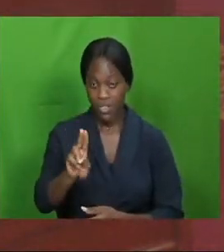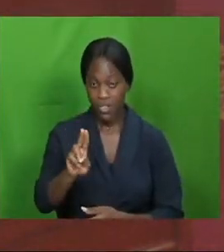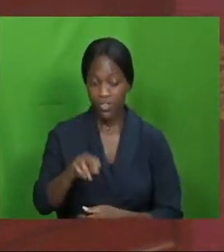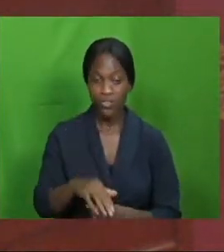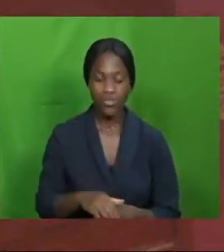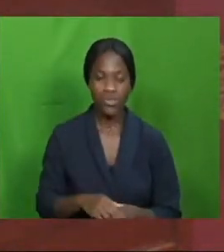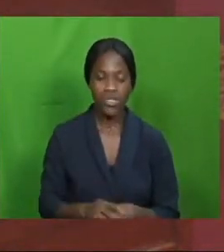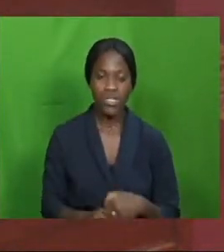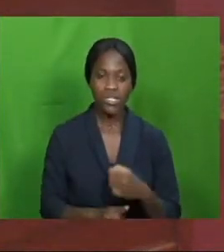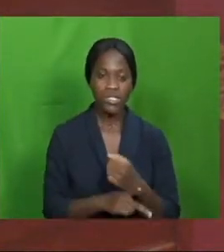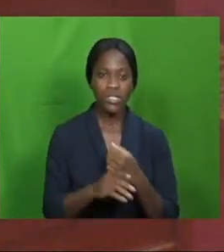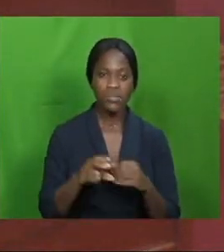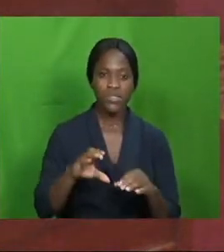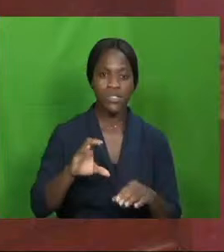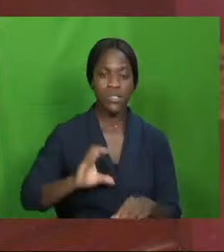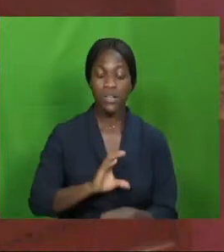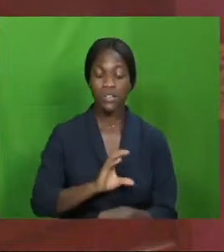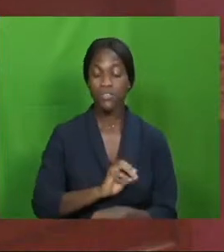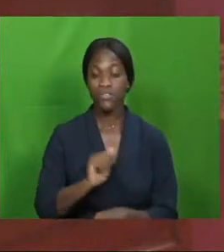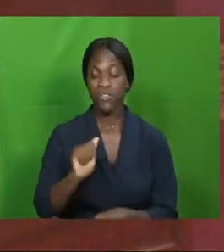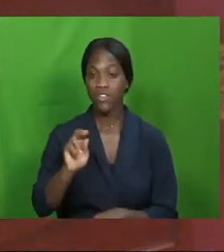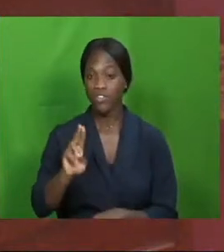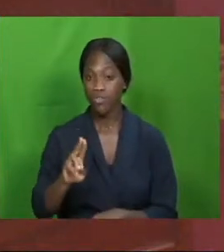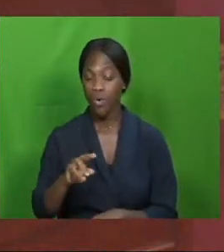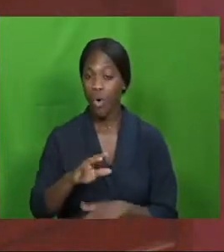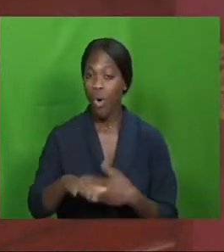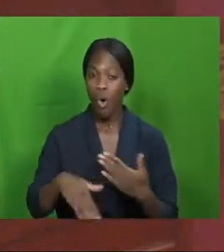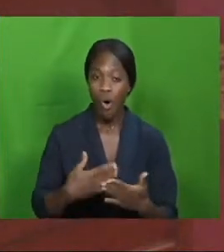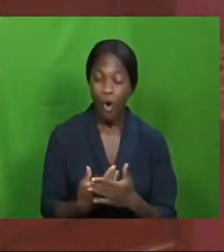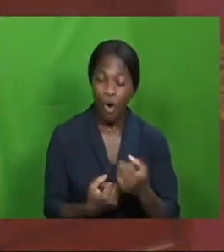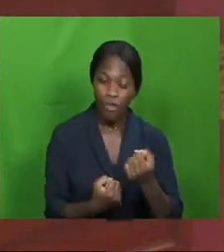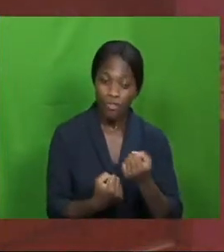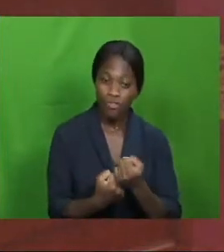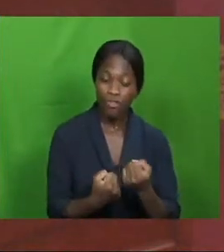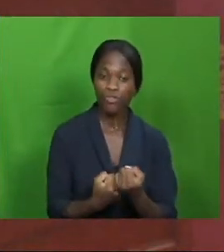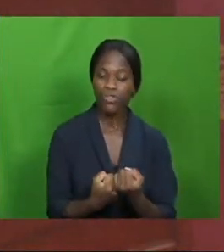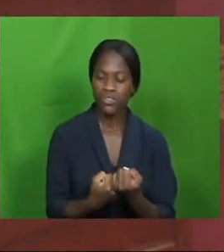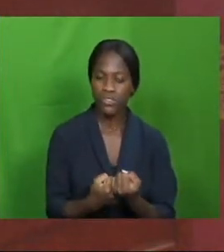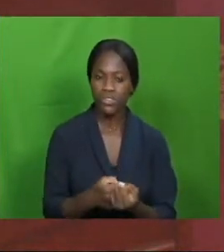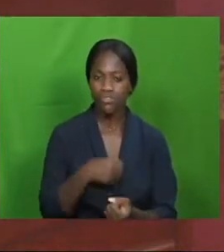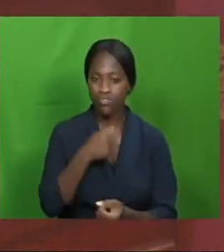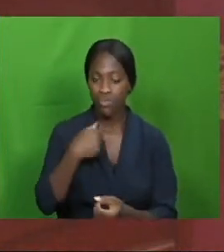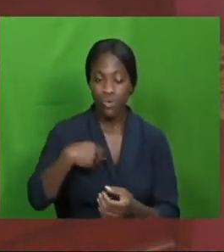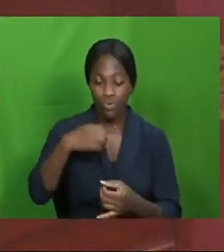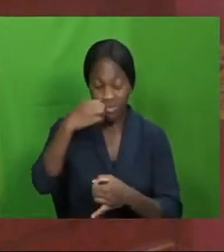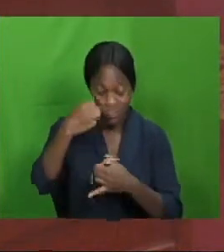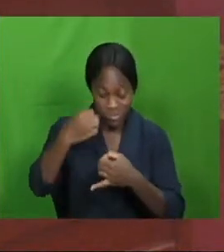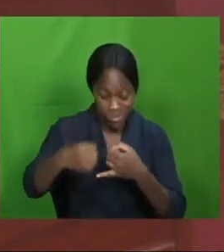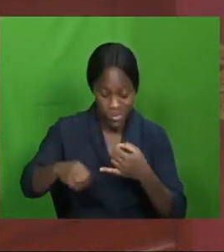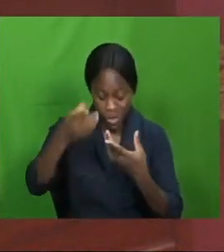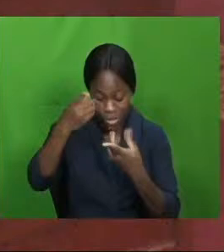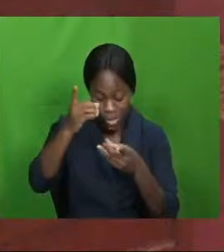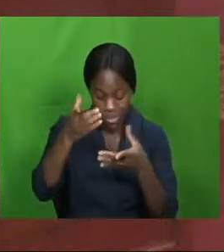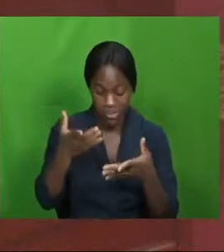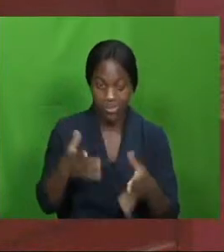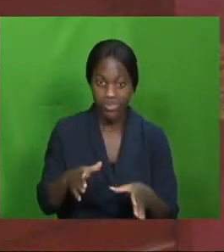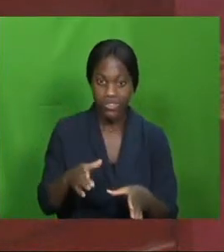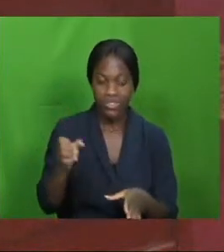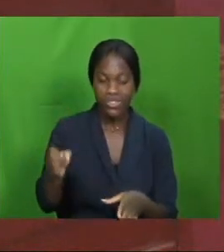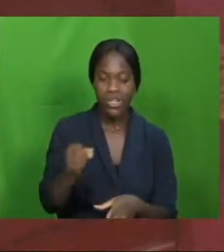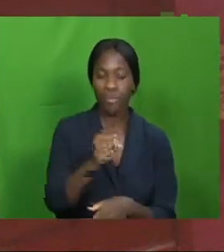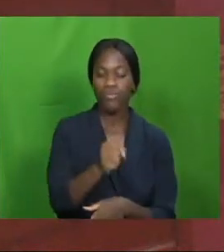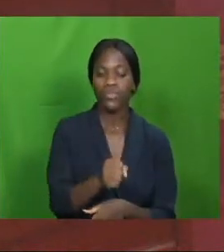of AUC, and all who played a role to bring finality to the issue of geographical rotation in the election of members